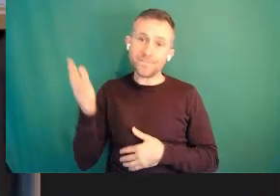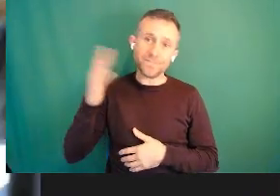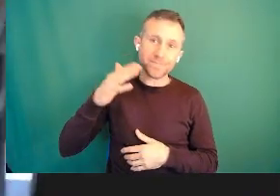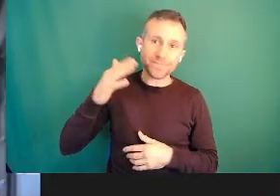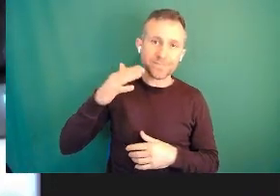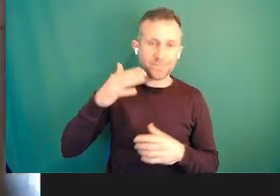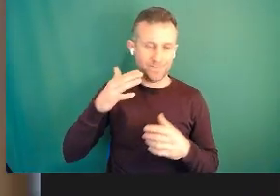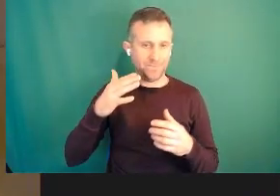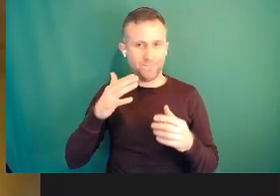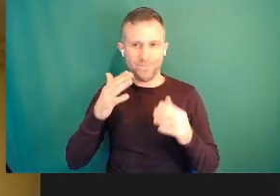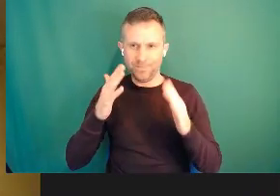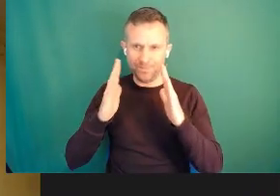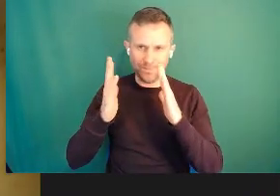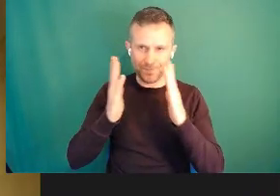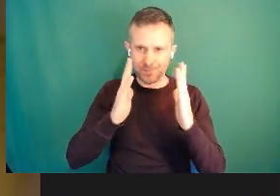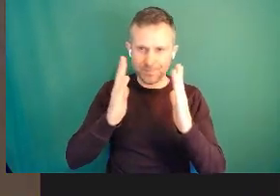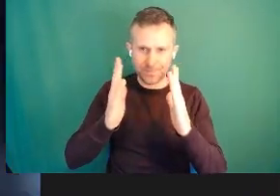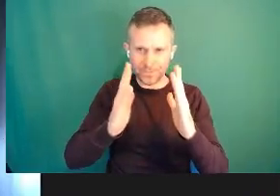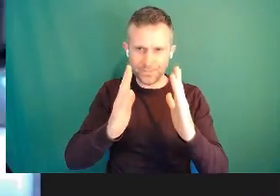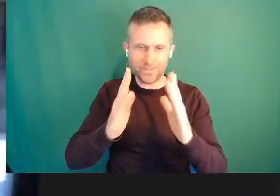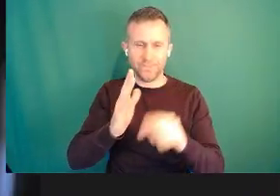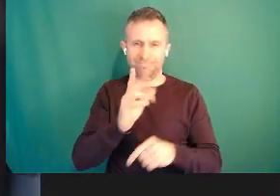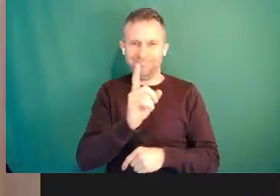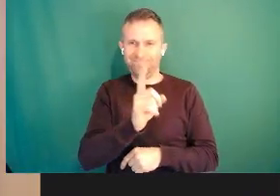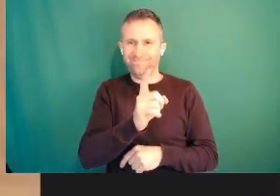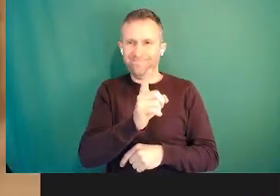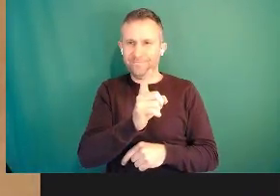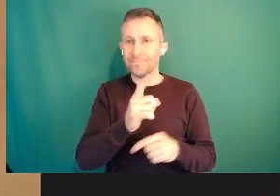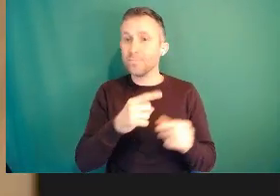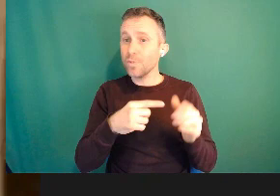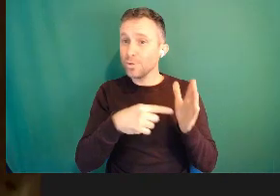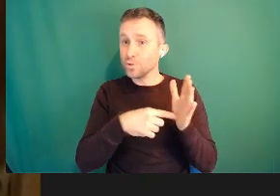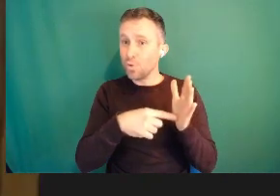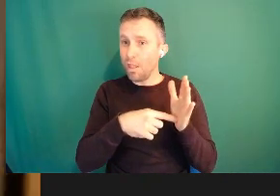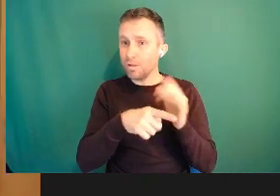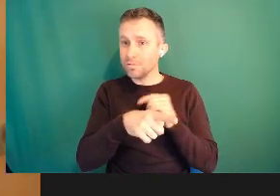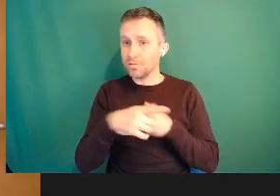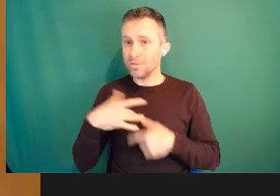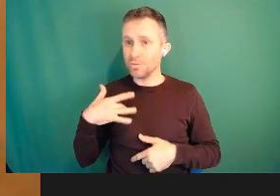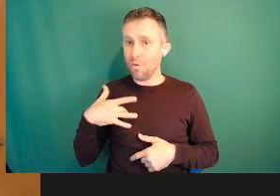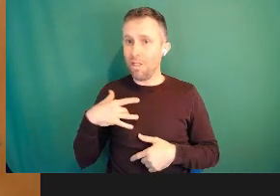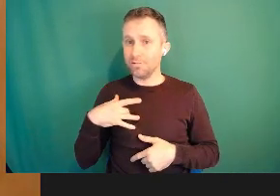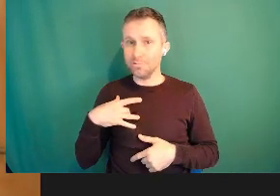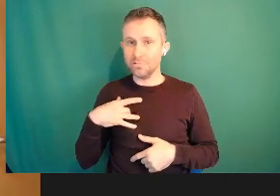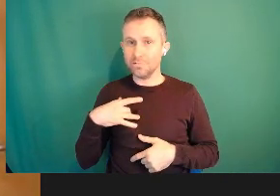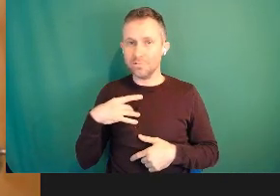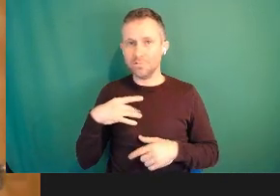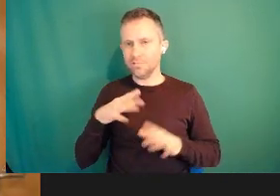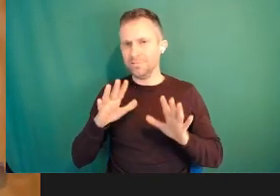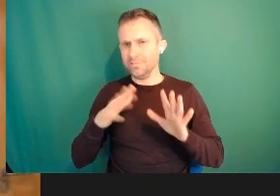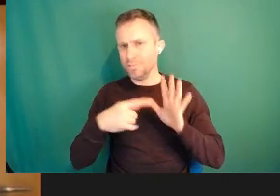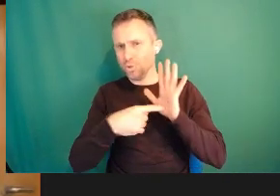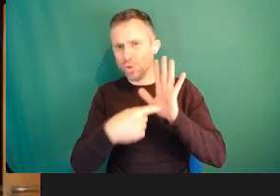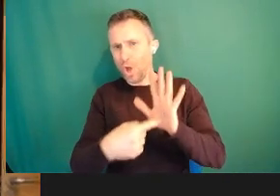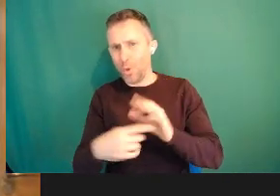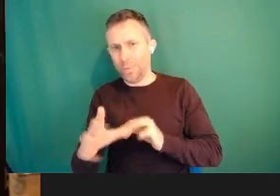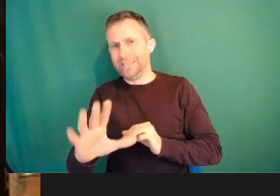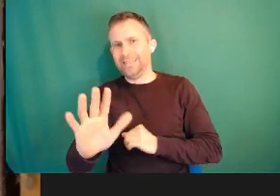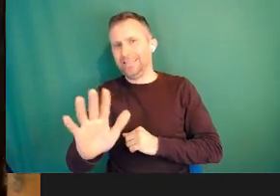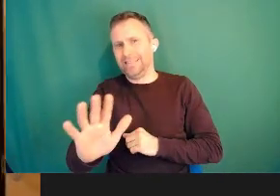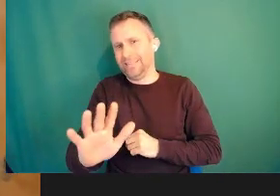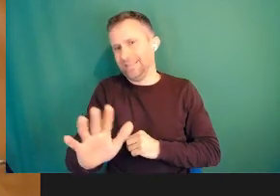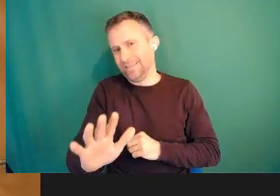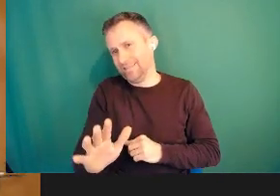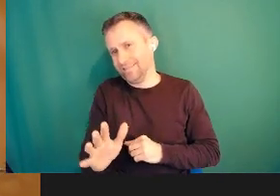this is our toilet corridor. I'm not going to take you into the toilets, although they are fantastic. The highlight of the tour for many. And there's a